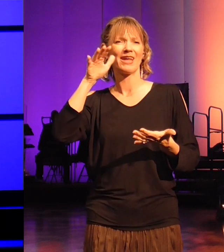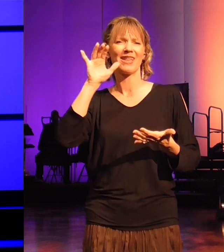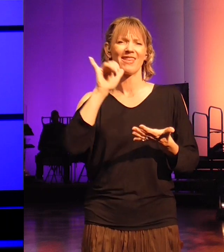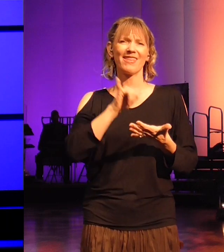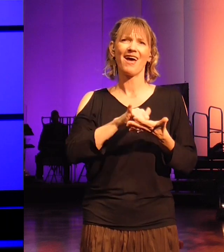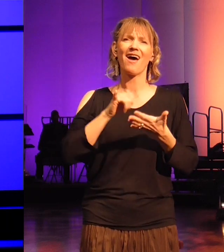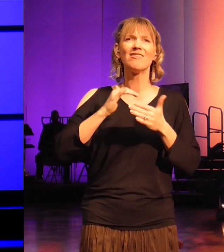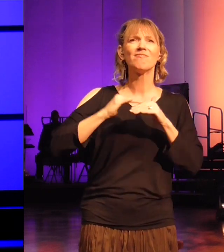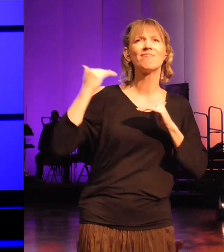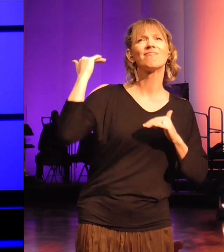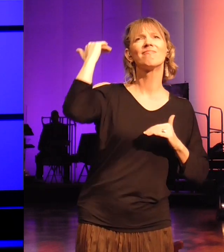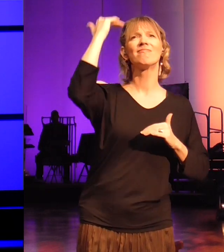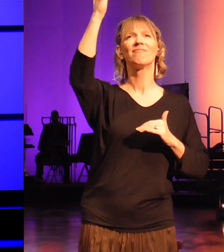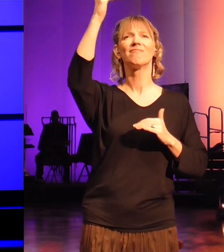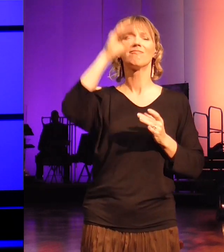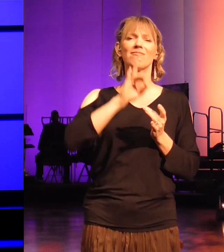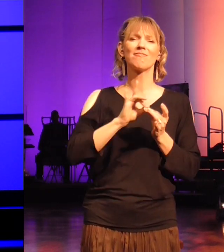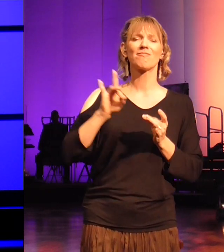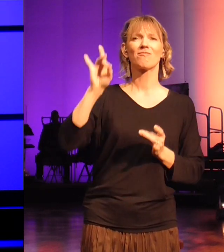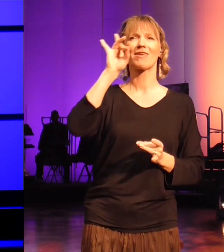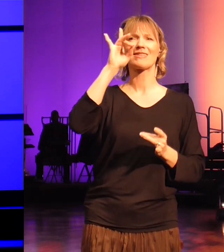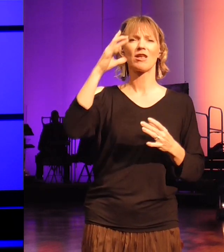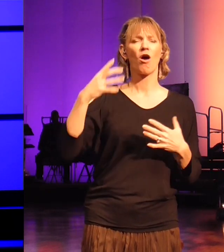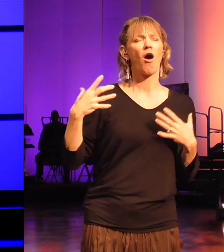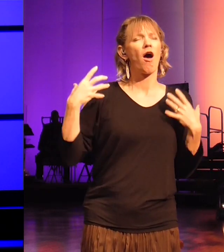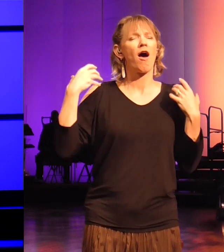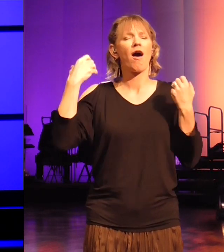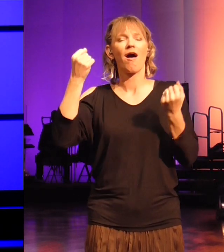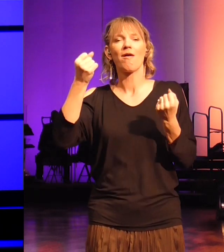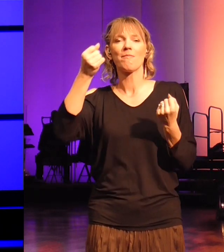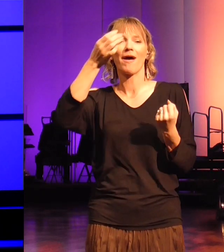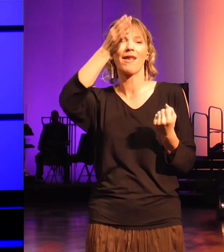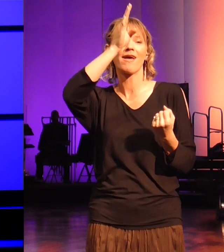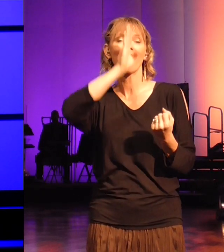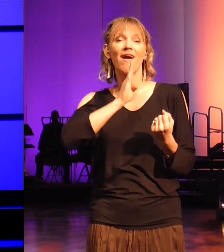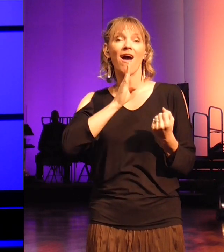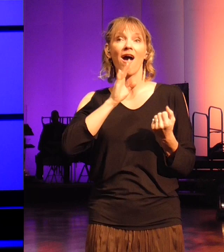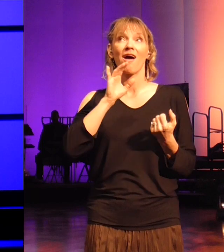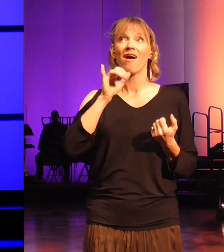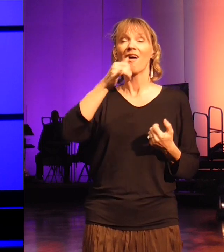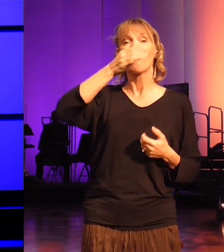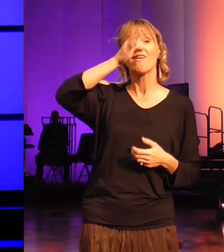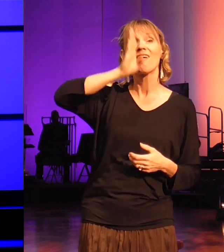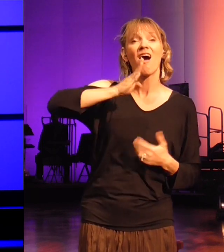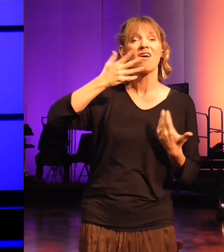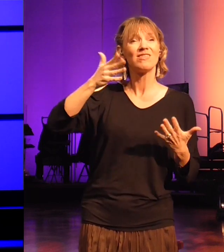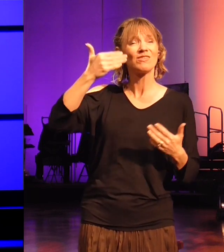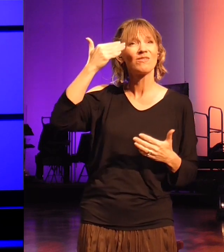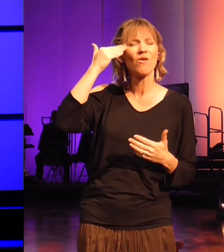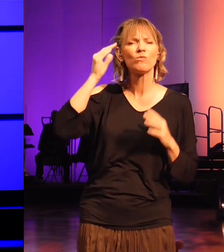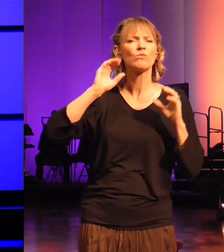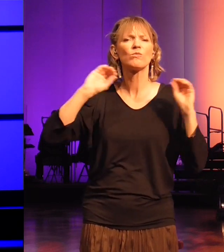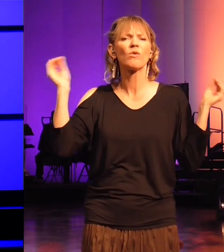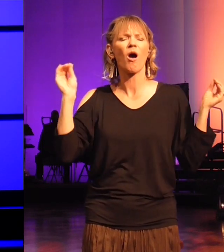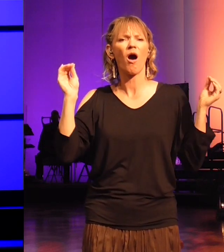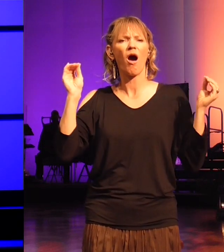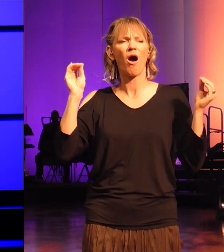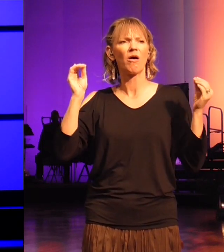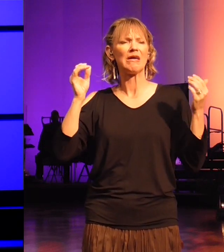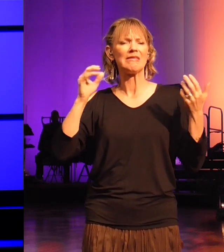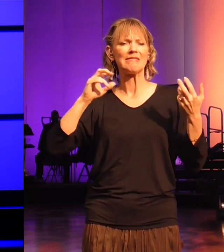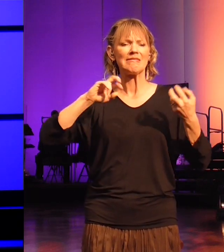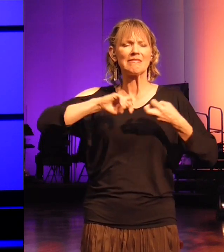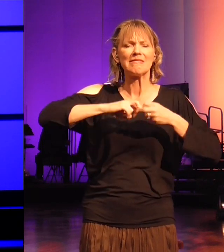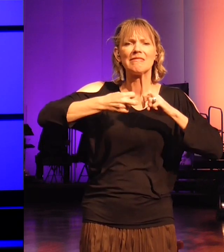presence, that Almighty God, that God that knows no distress. It knows only